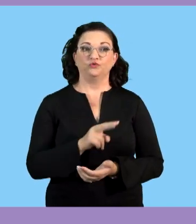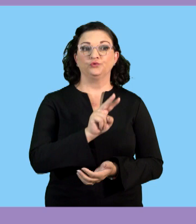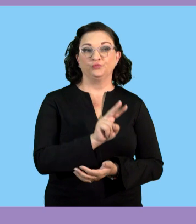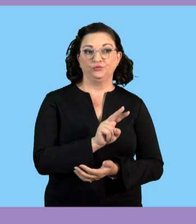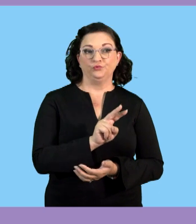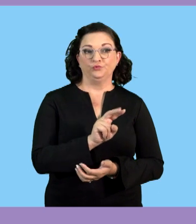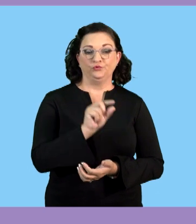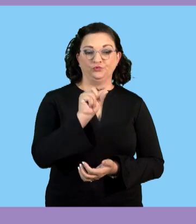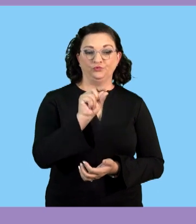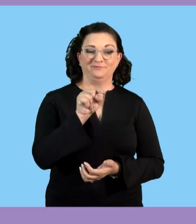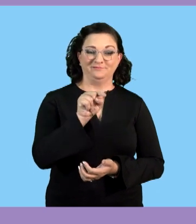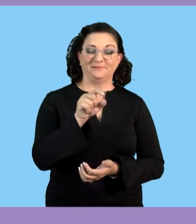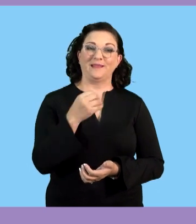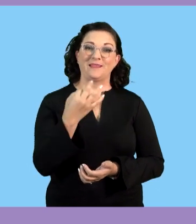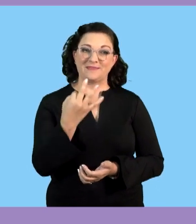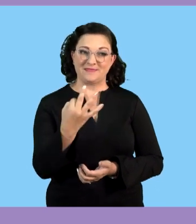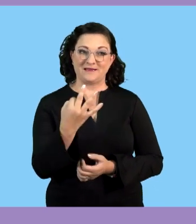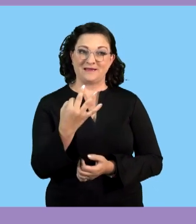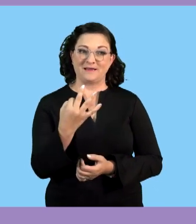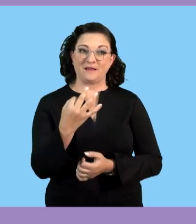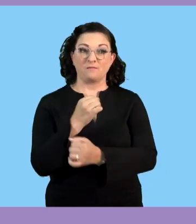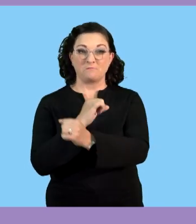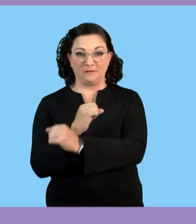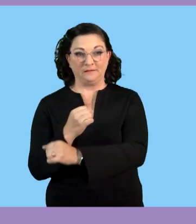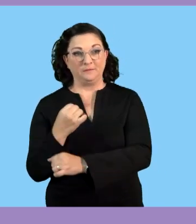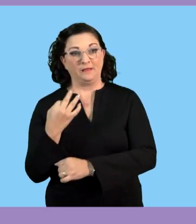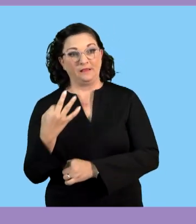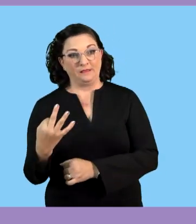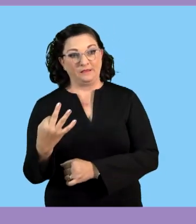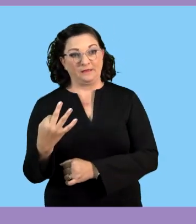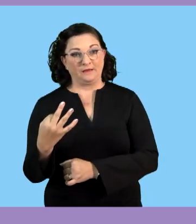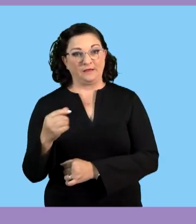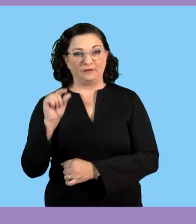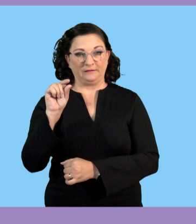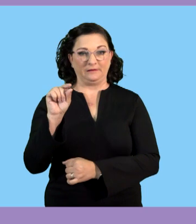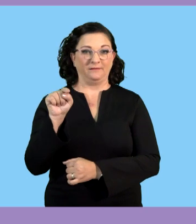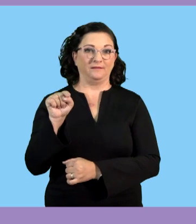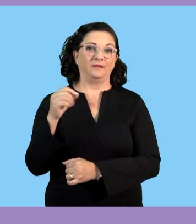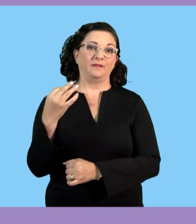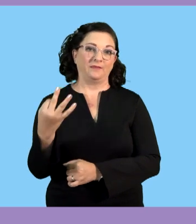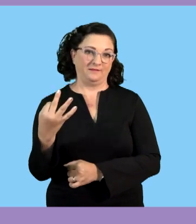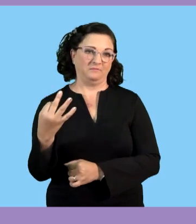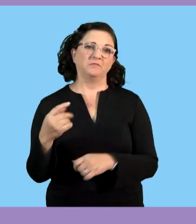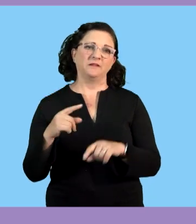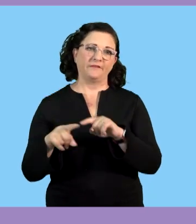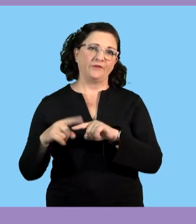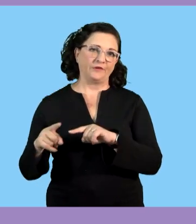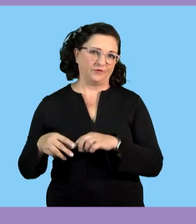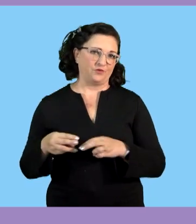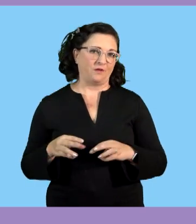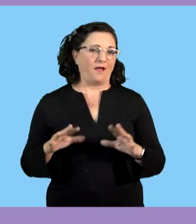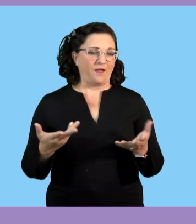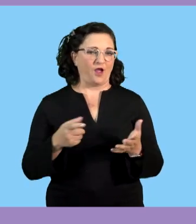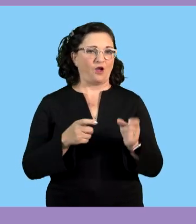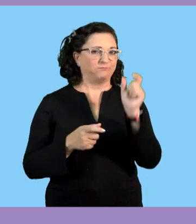2 exponent 3 multiplied by 3 exponent 3. So those are the different ways that we